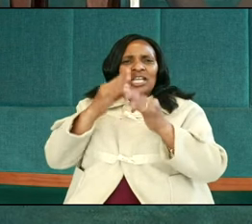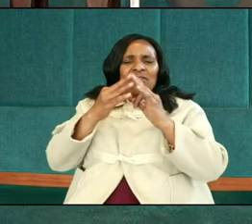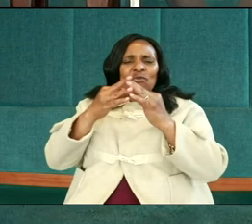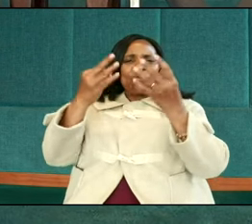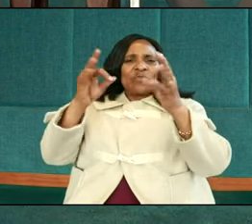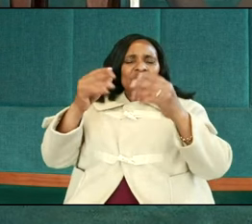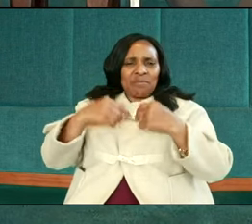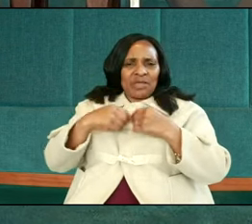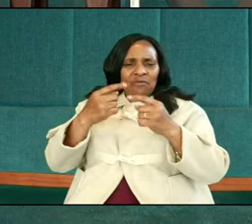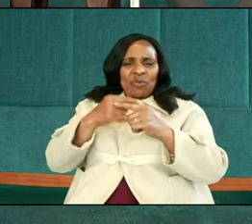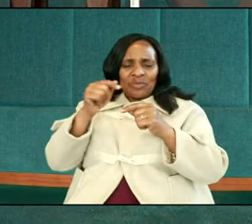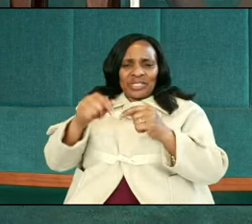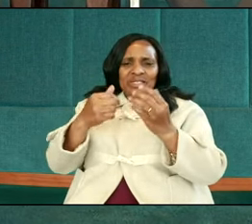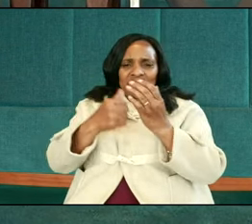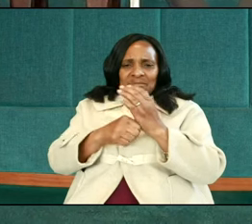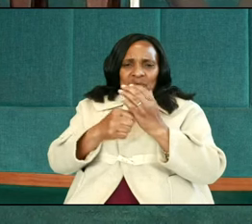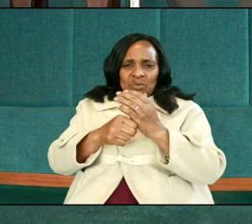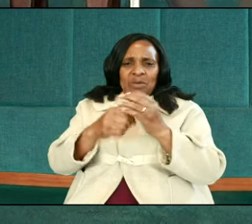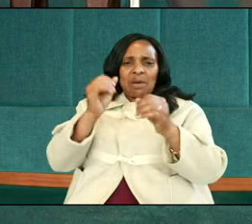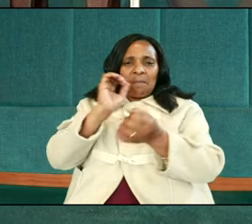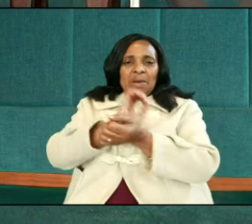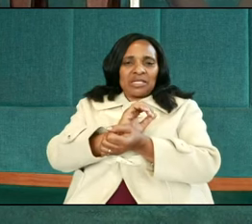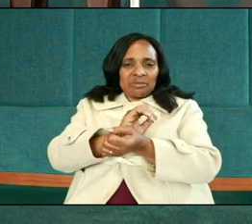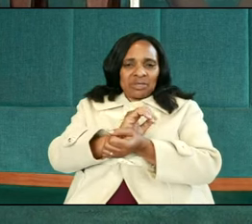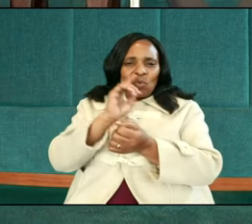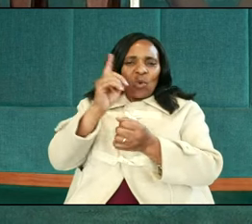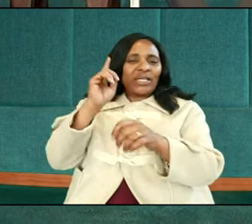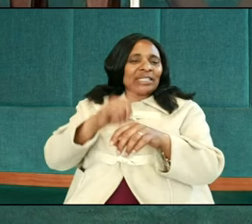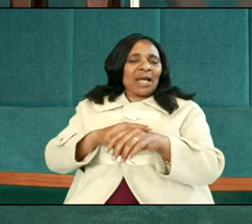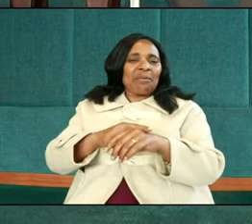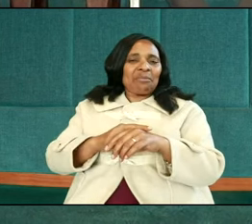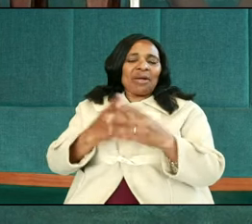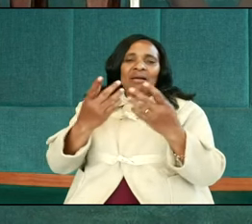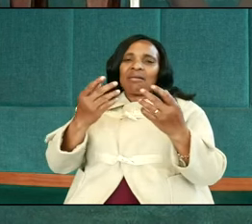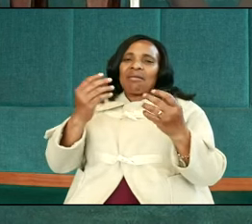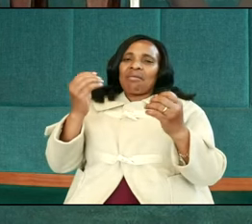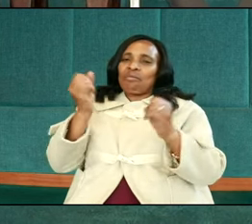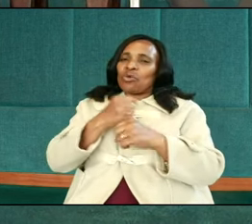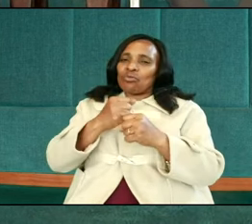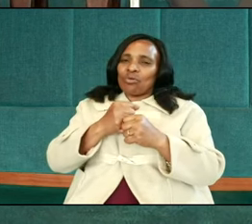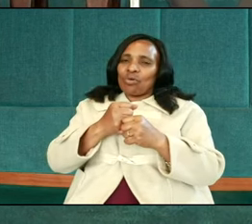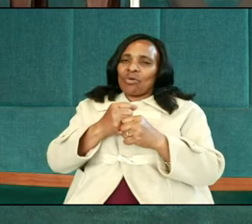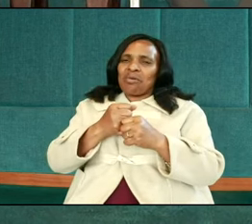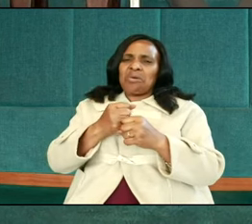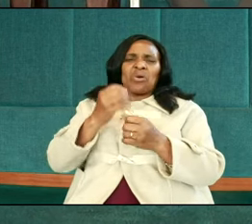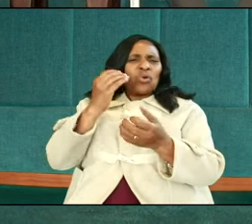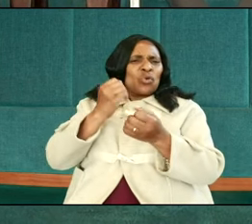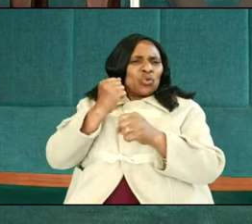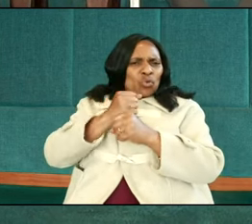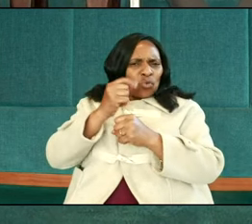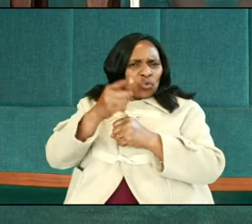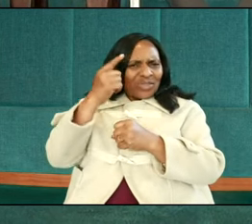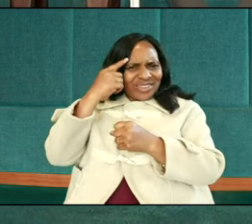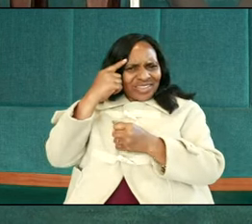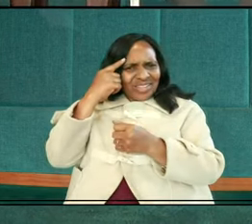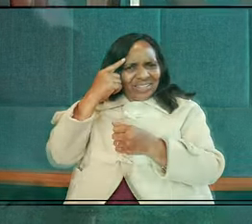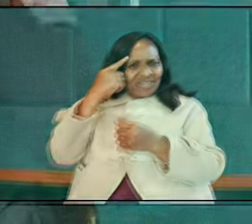from these consequences, Lord, this one time I'll serve for the rest of my life. But do you actually think about what you